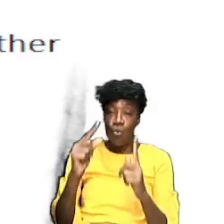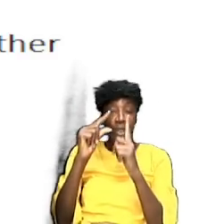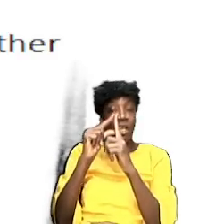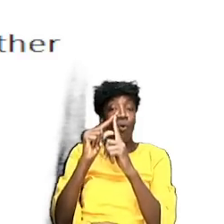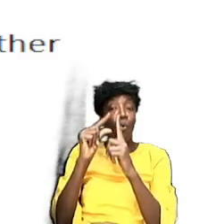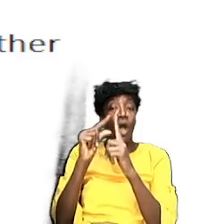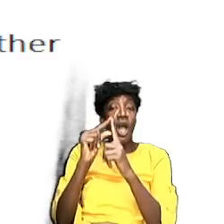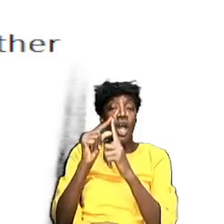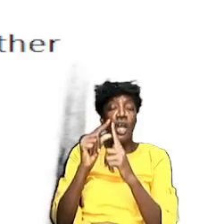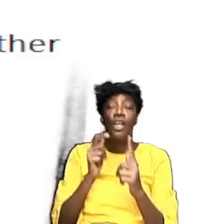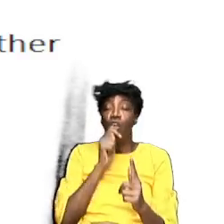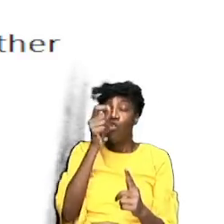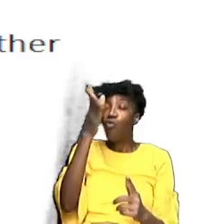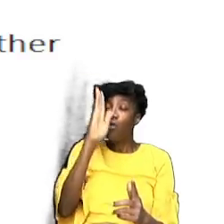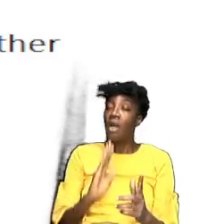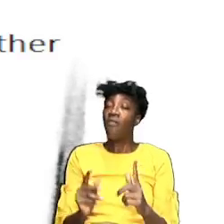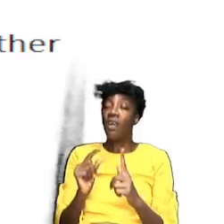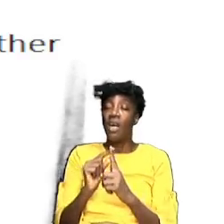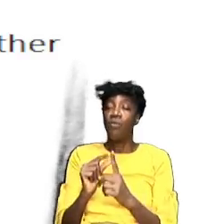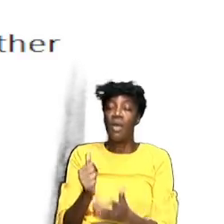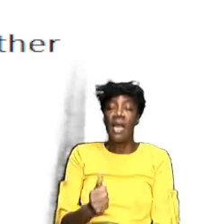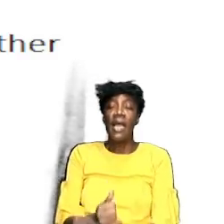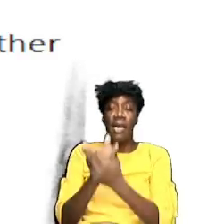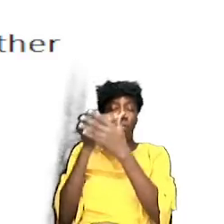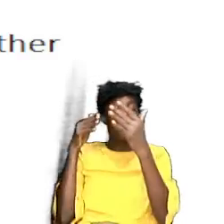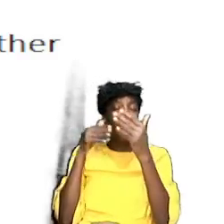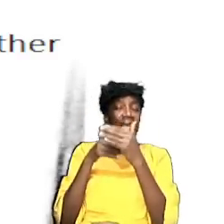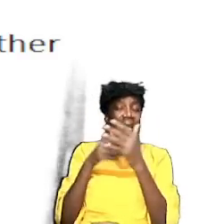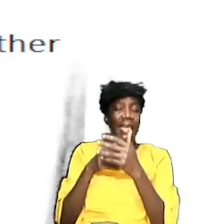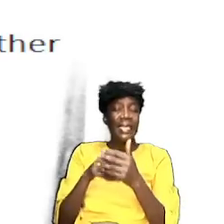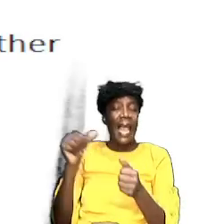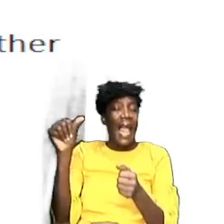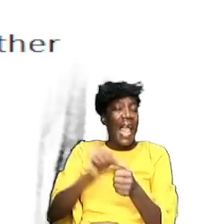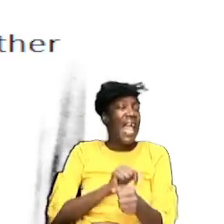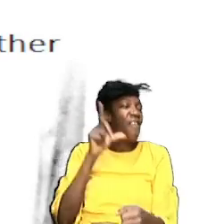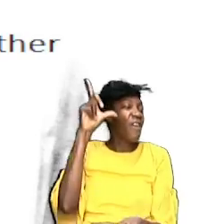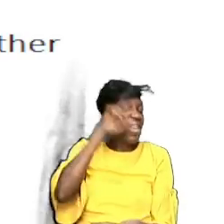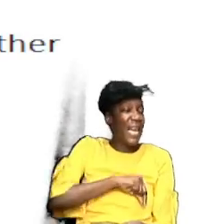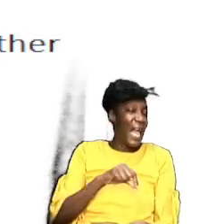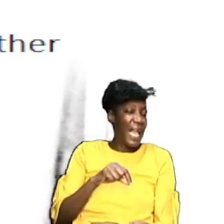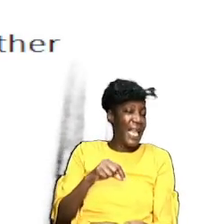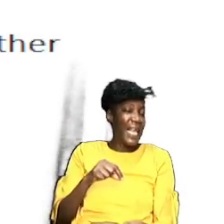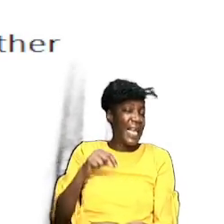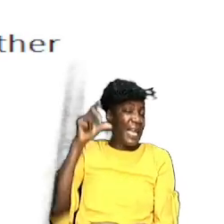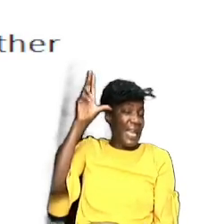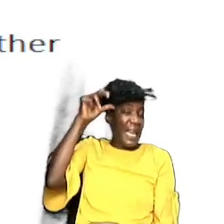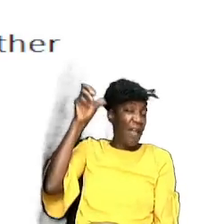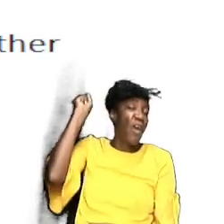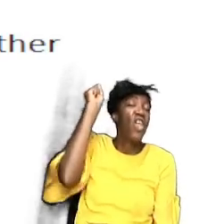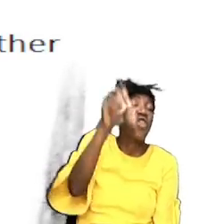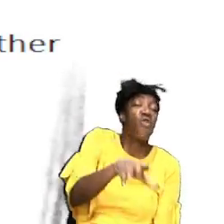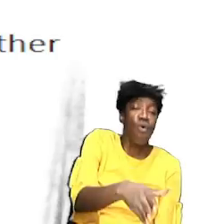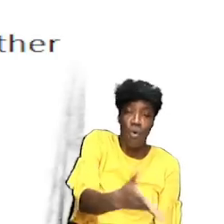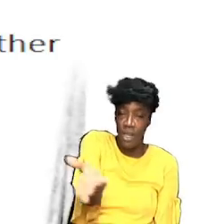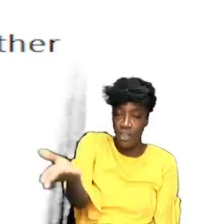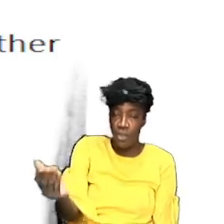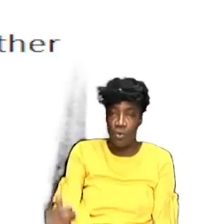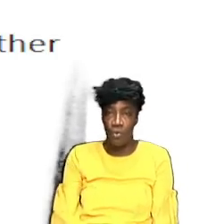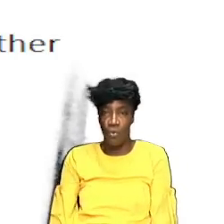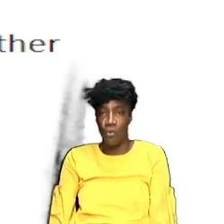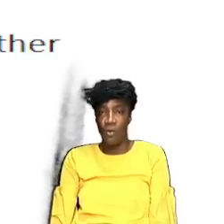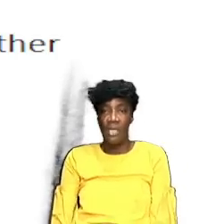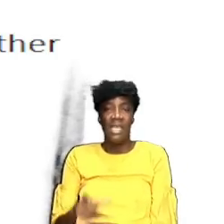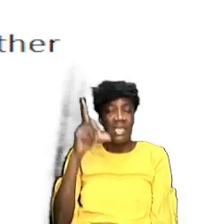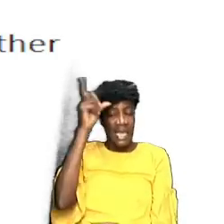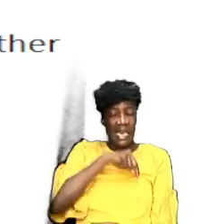the truth of God's word helps us against every single lie that the devil will throw at you. There are some lies that the devil will want to